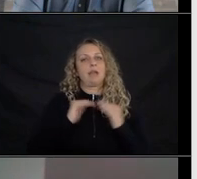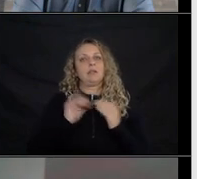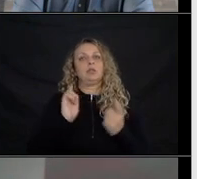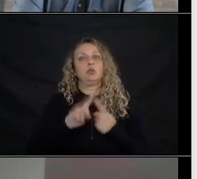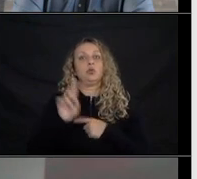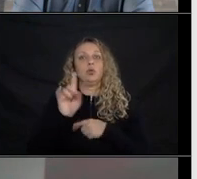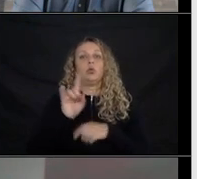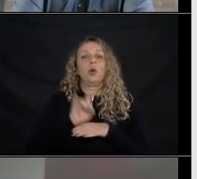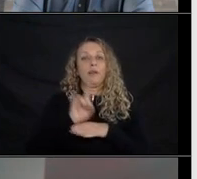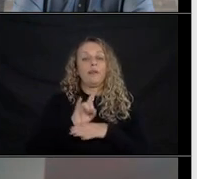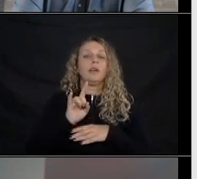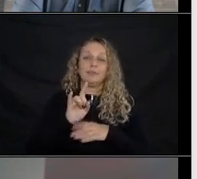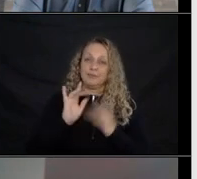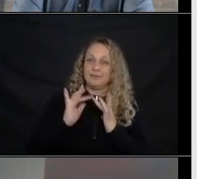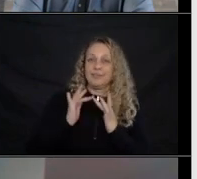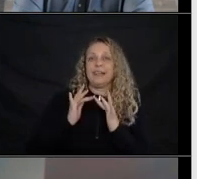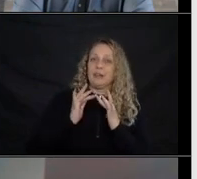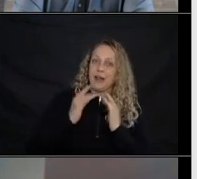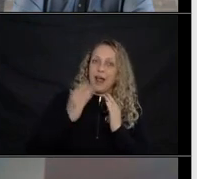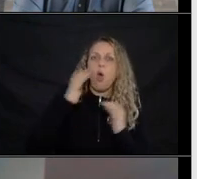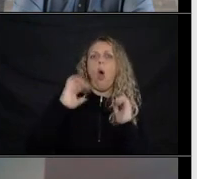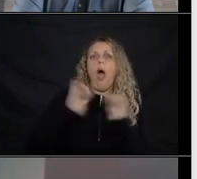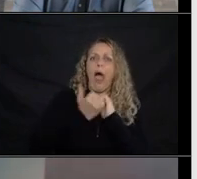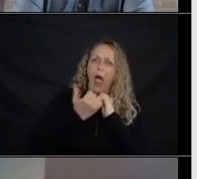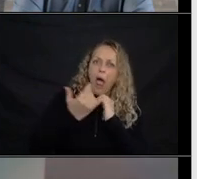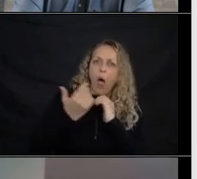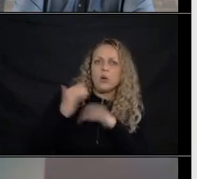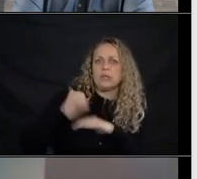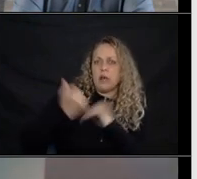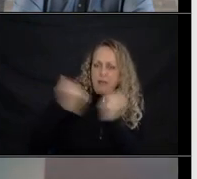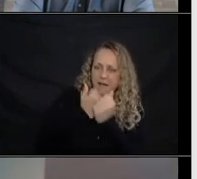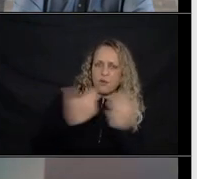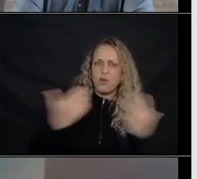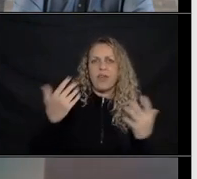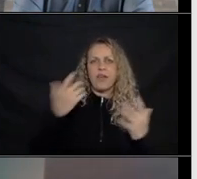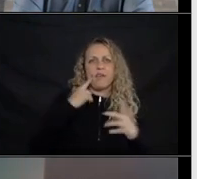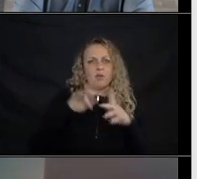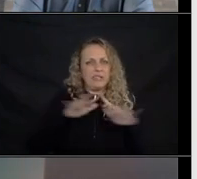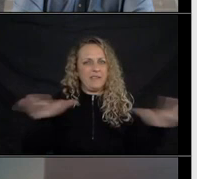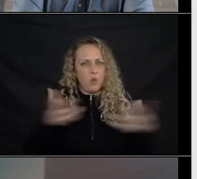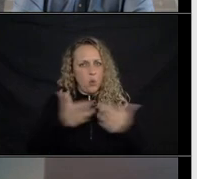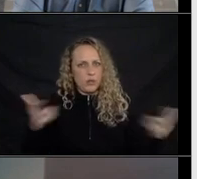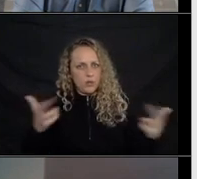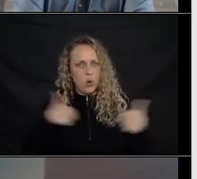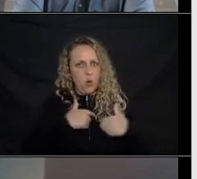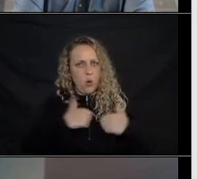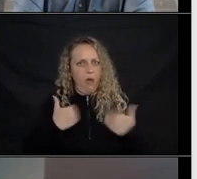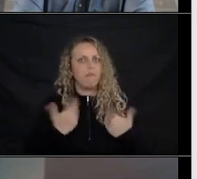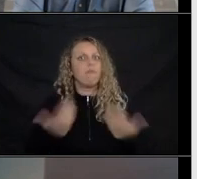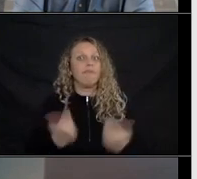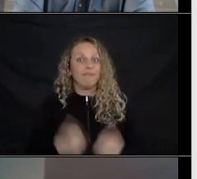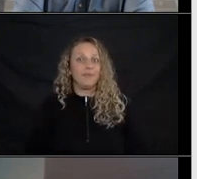access the internet and be able to know how to access the internet for all the different resources it has on it.